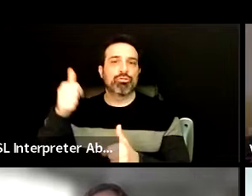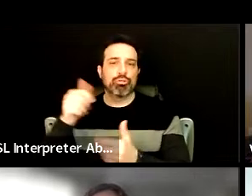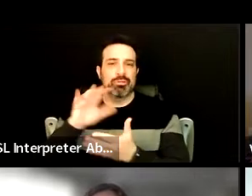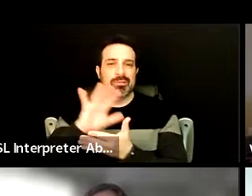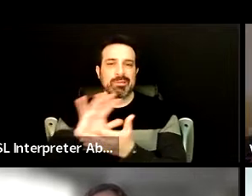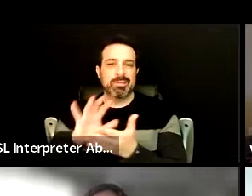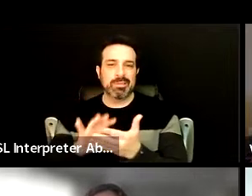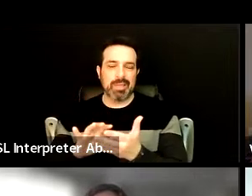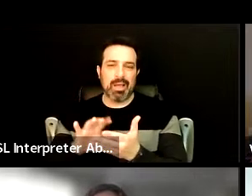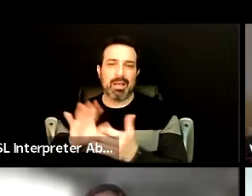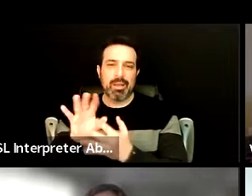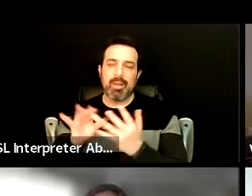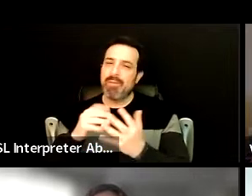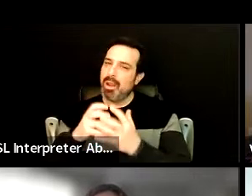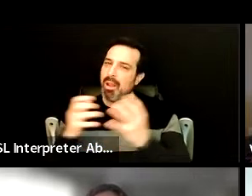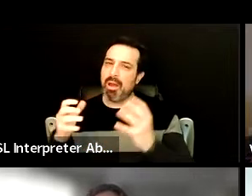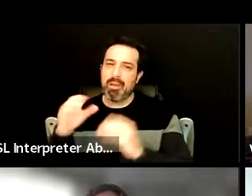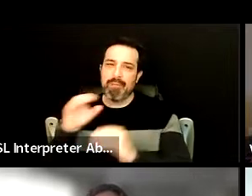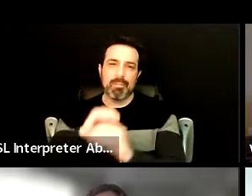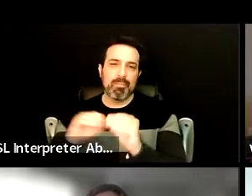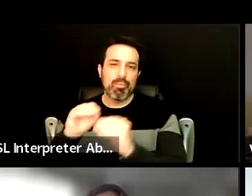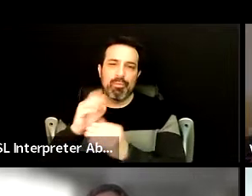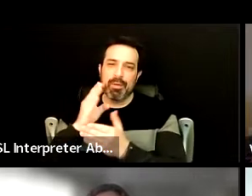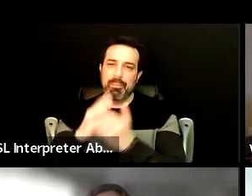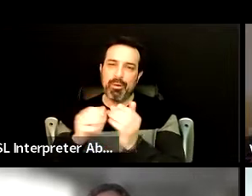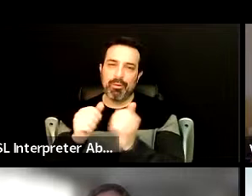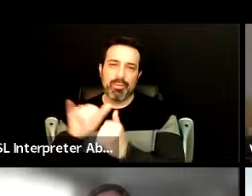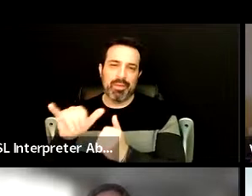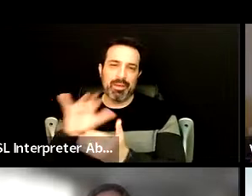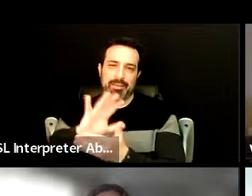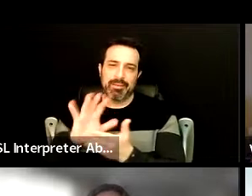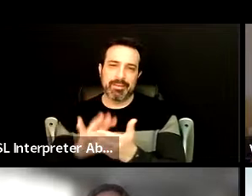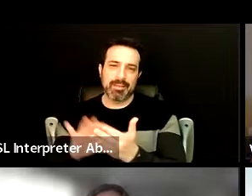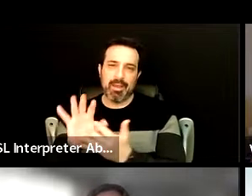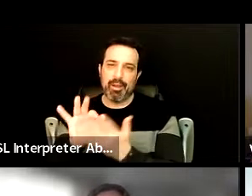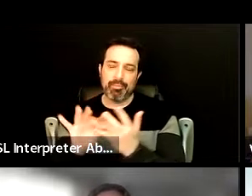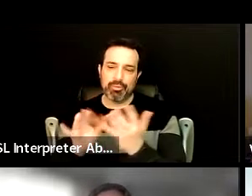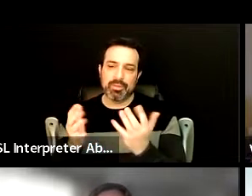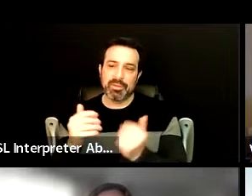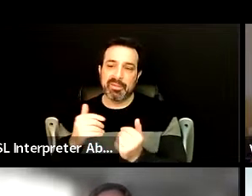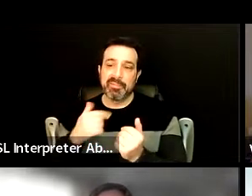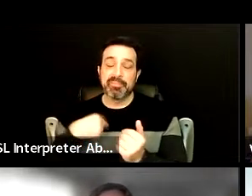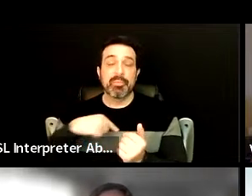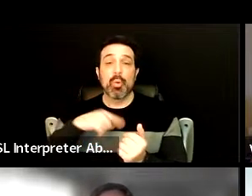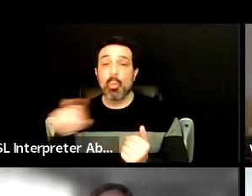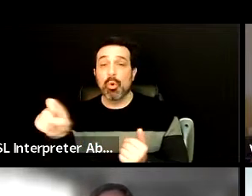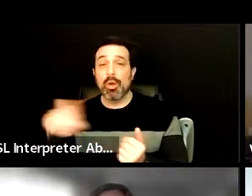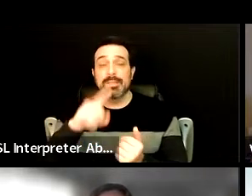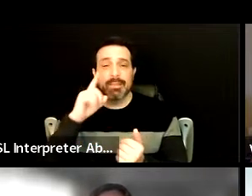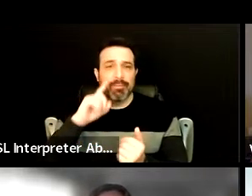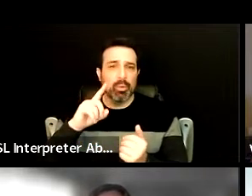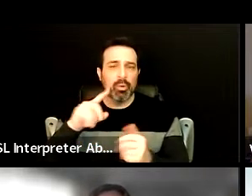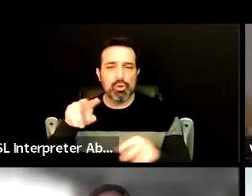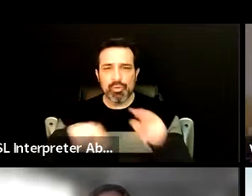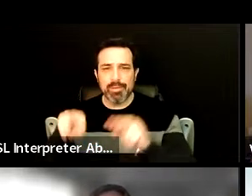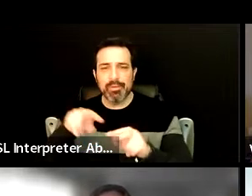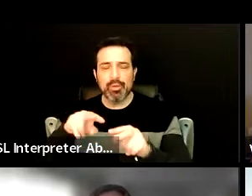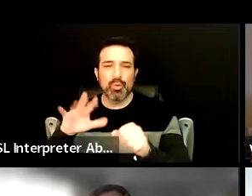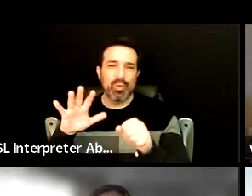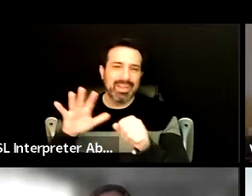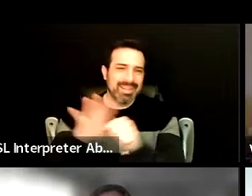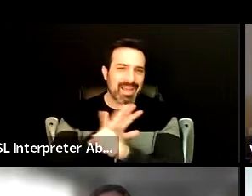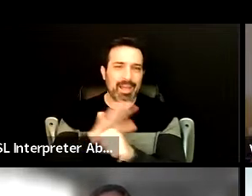of moving parts associated with those design options. We're asking for review of our